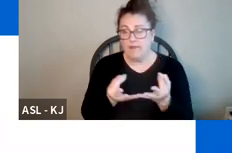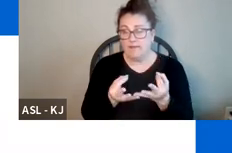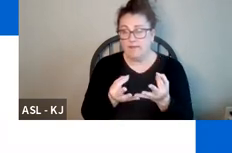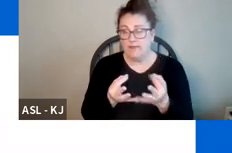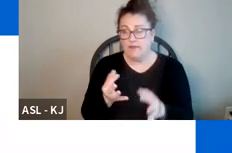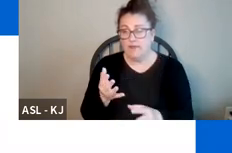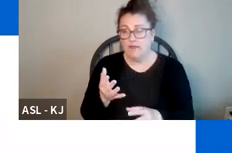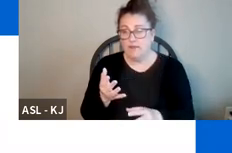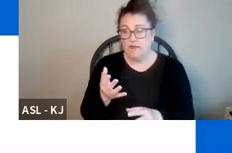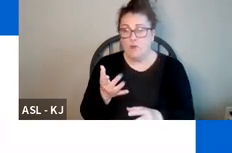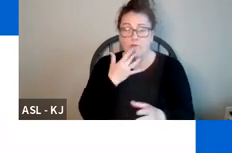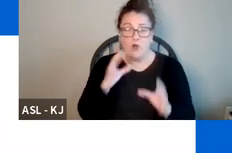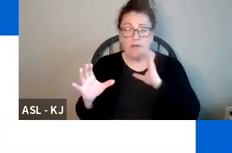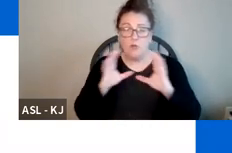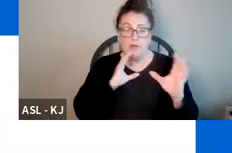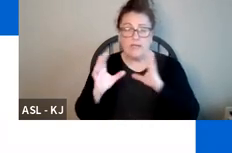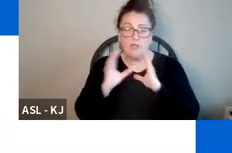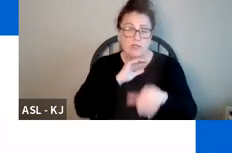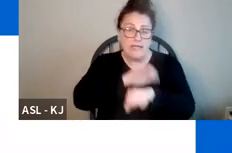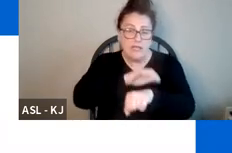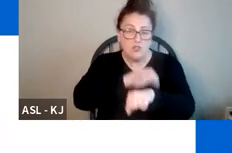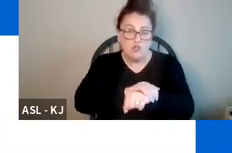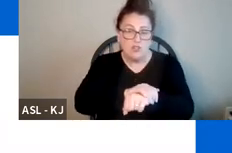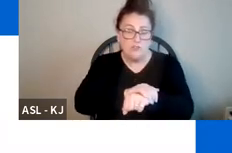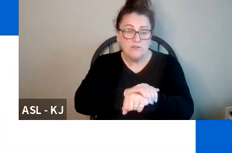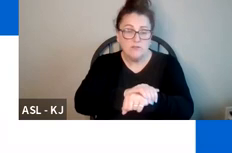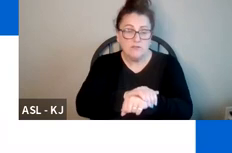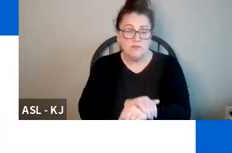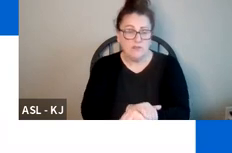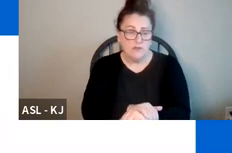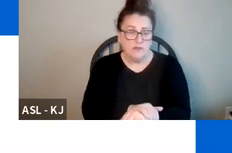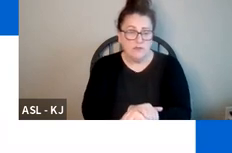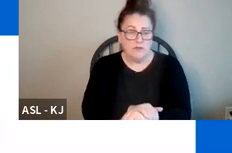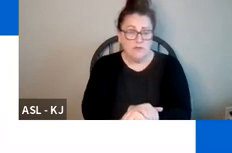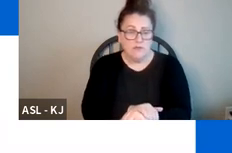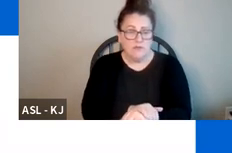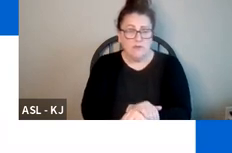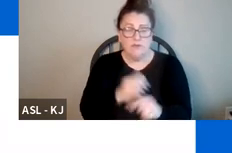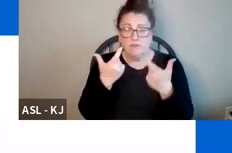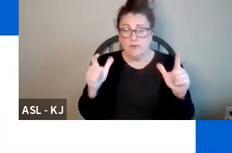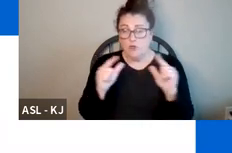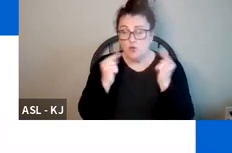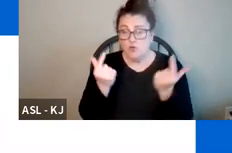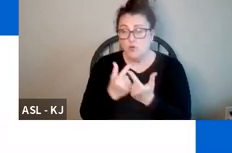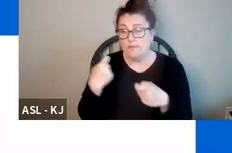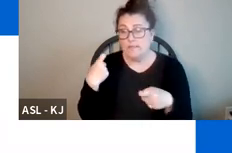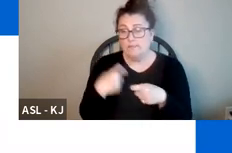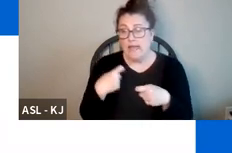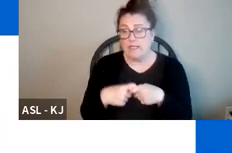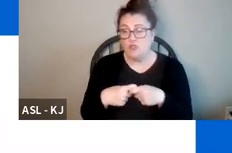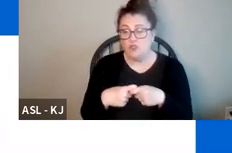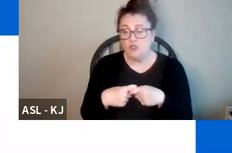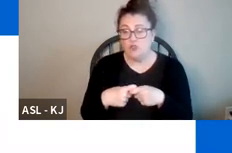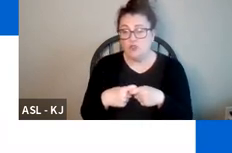prefer their communication in English. The largest language group is Spanish speakers, where